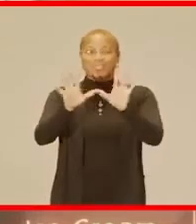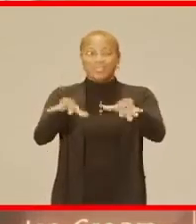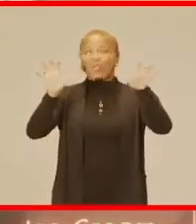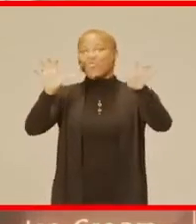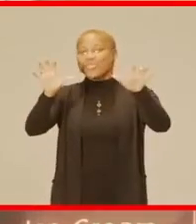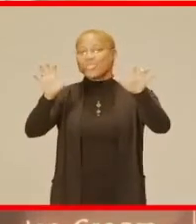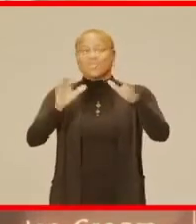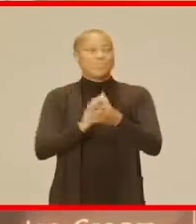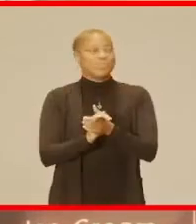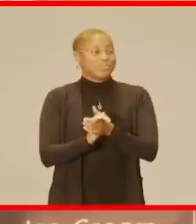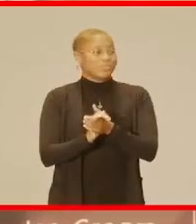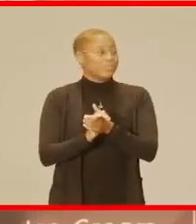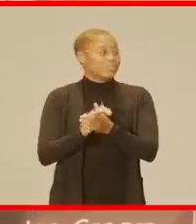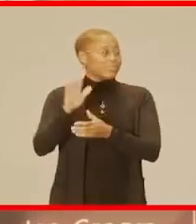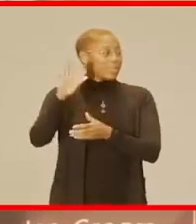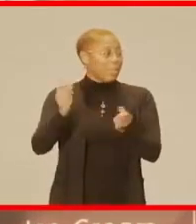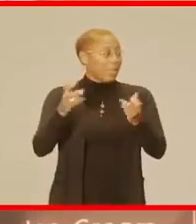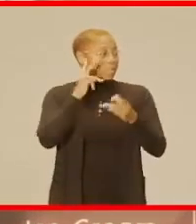Well,